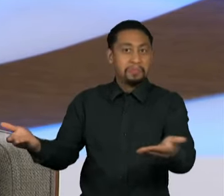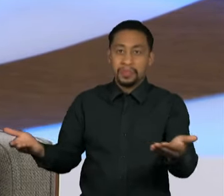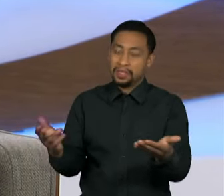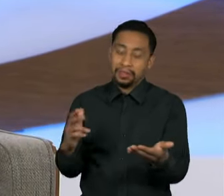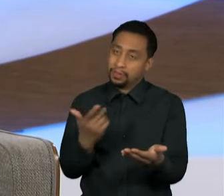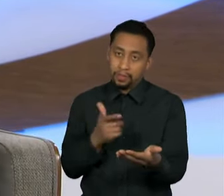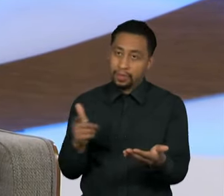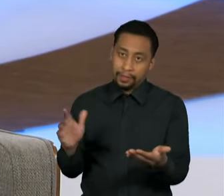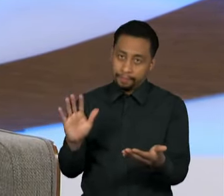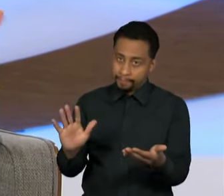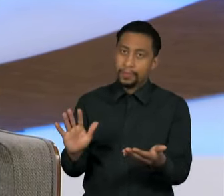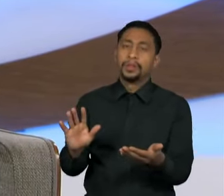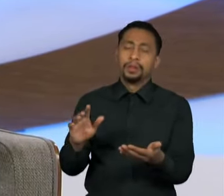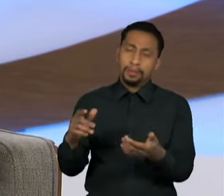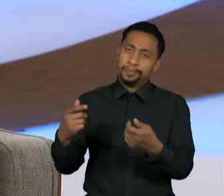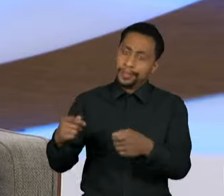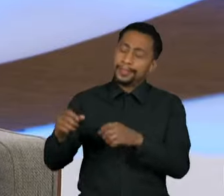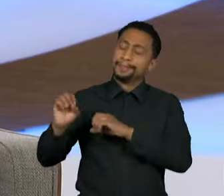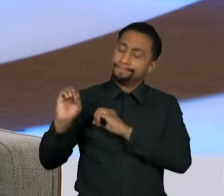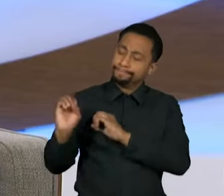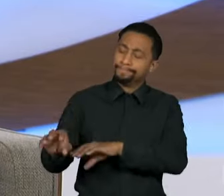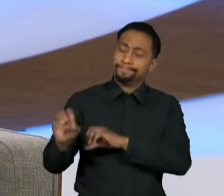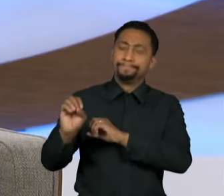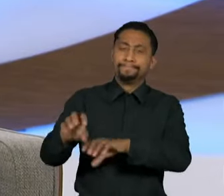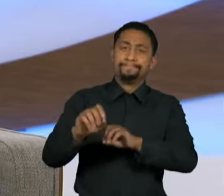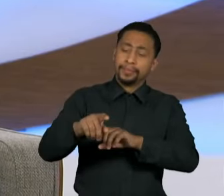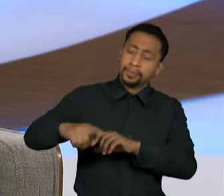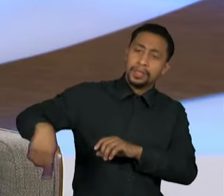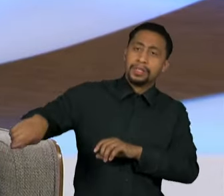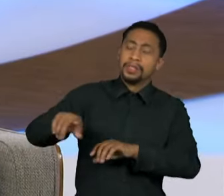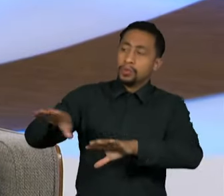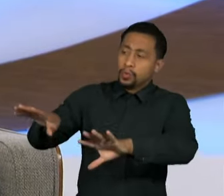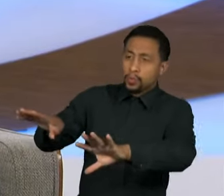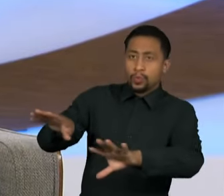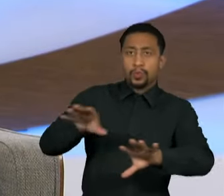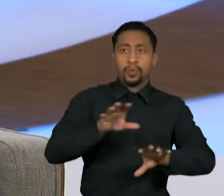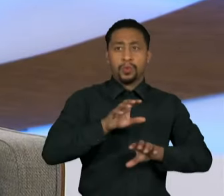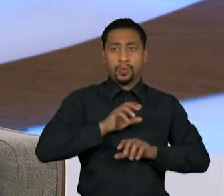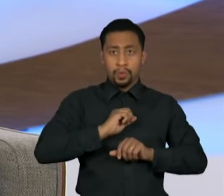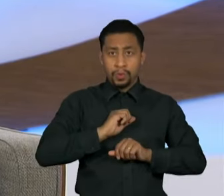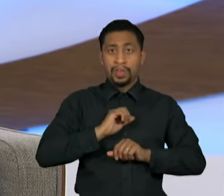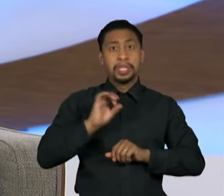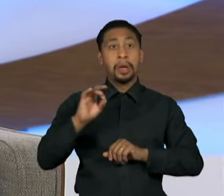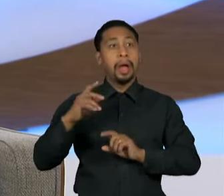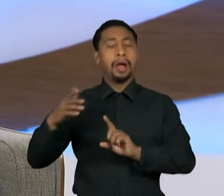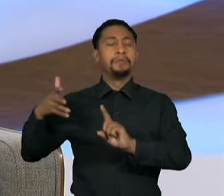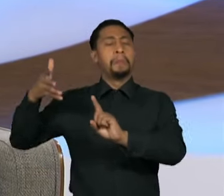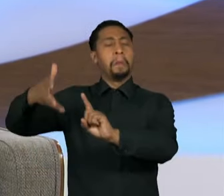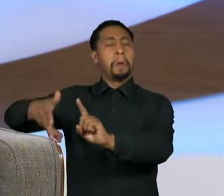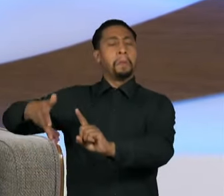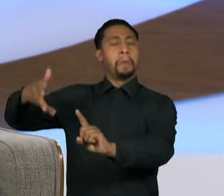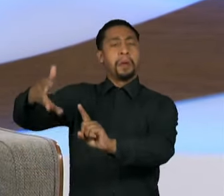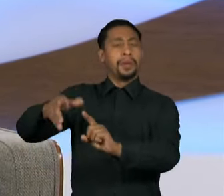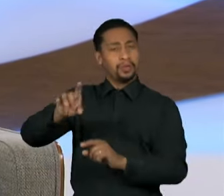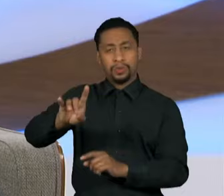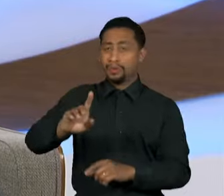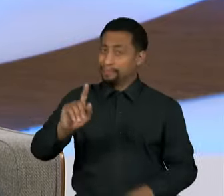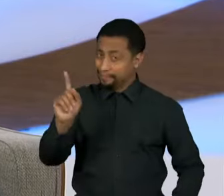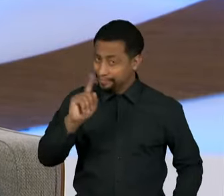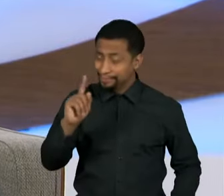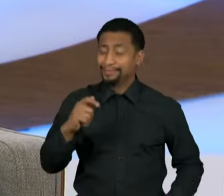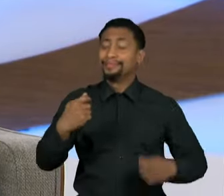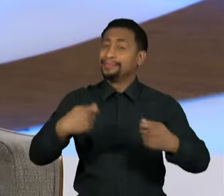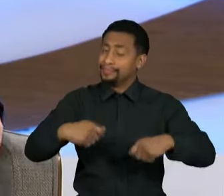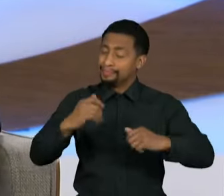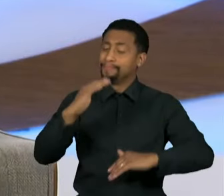Because it has to be taught and acquired, not just by preaching, but through